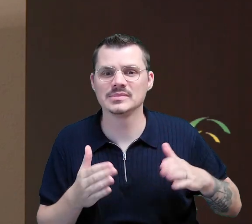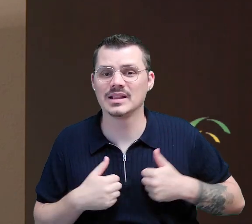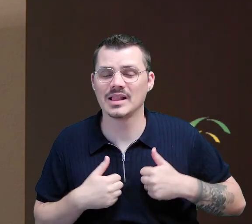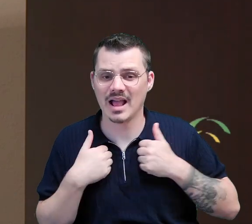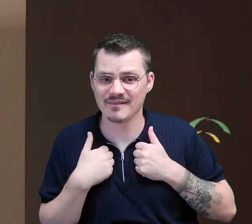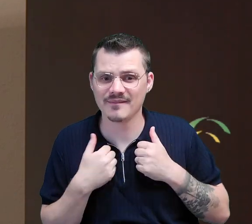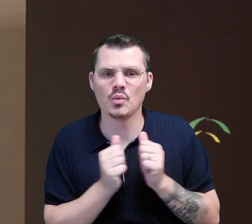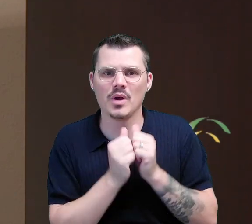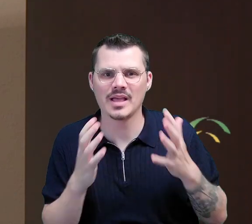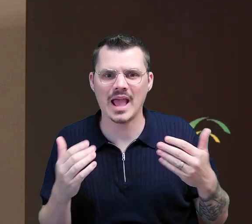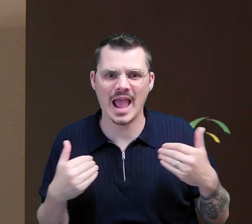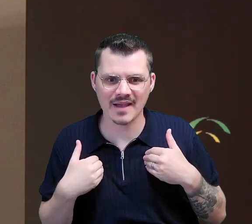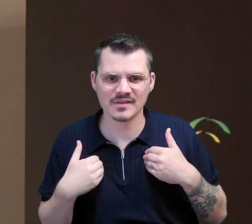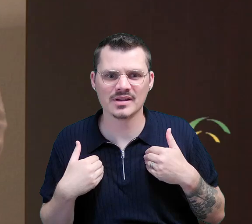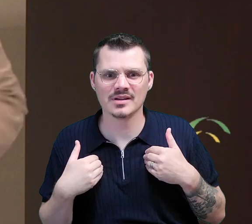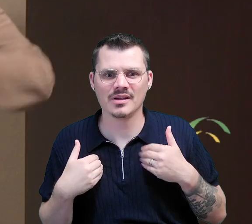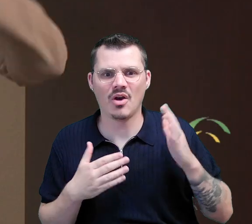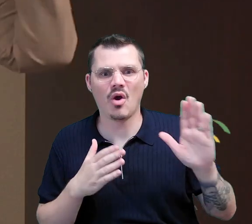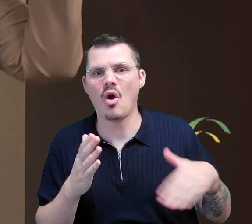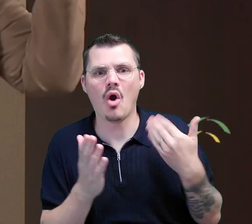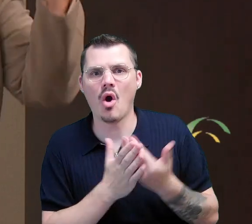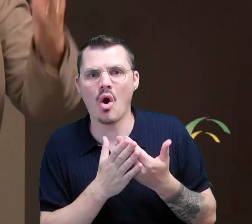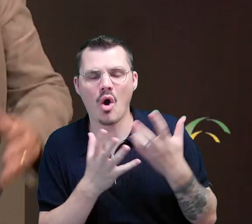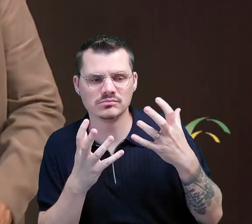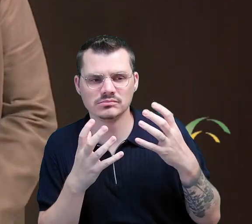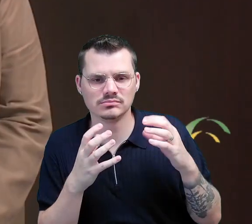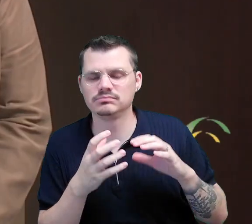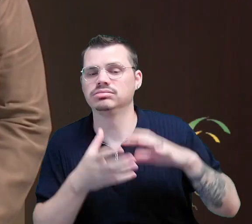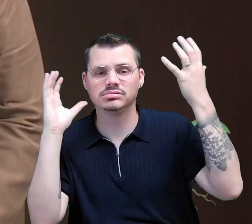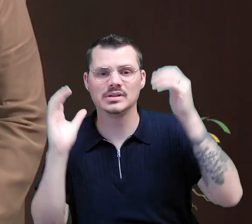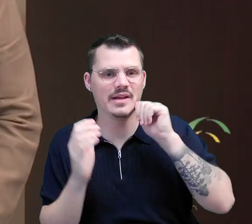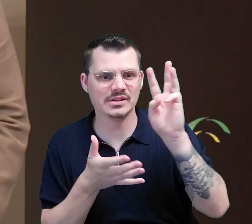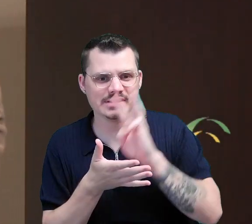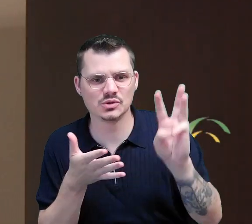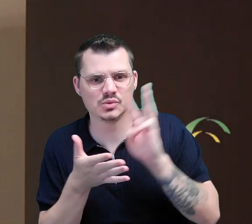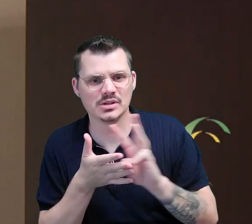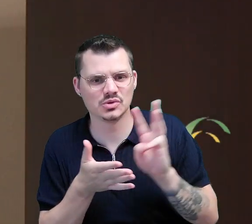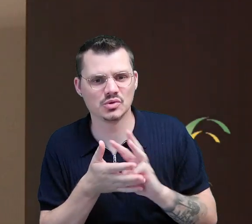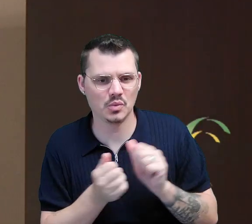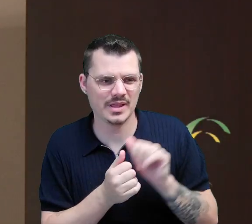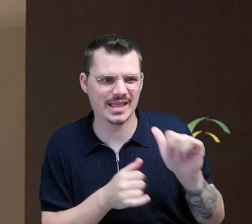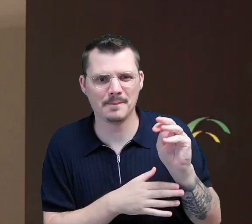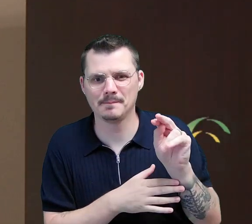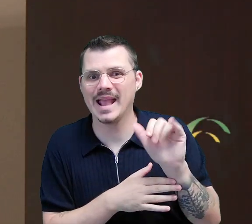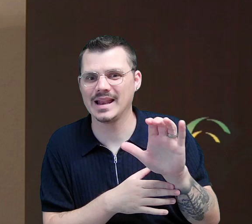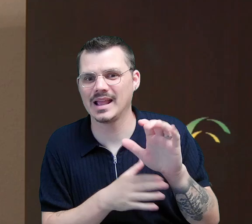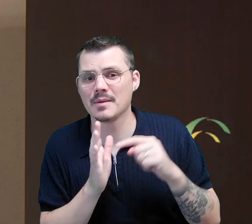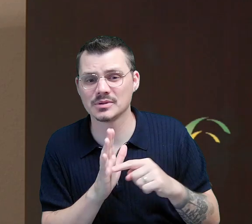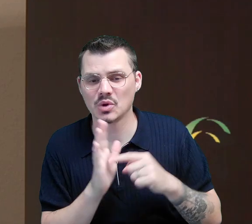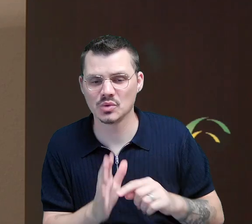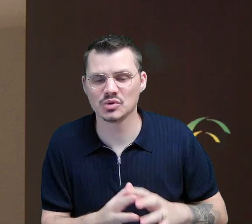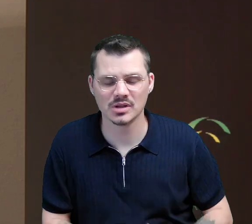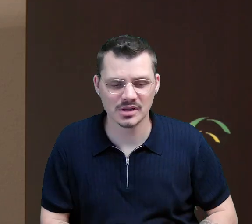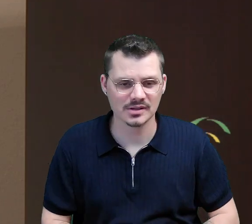life without having it all blown up every 6 weeks with this type of a manic